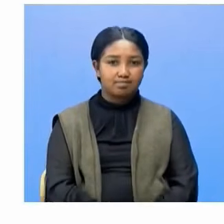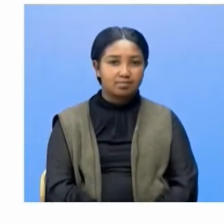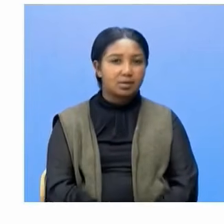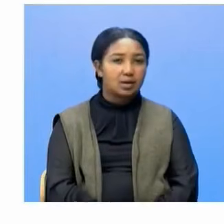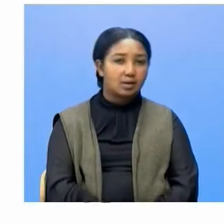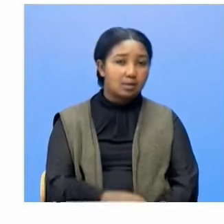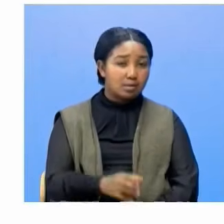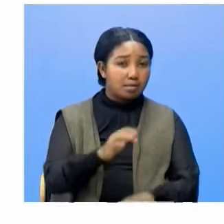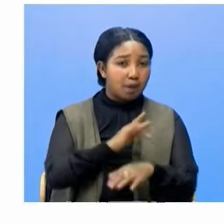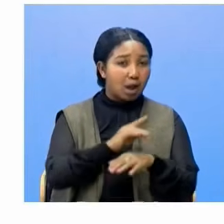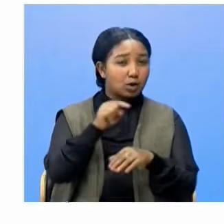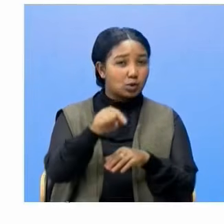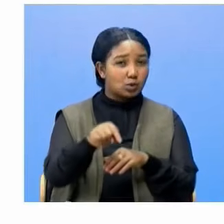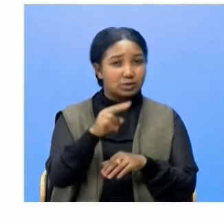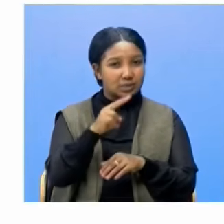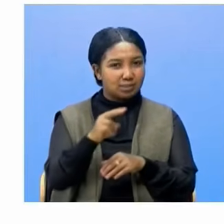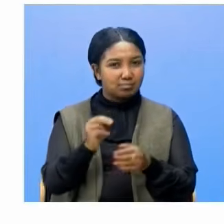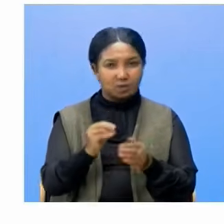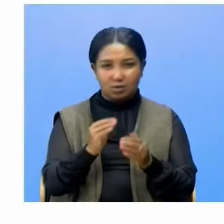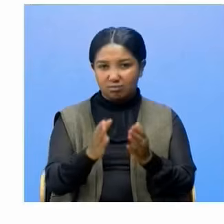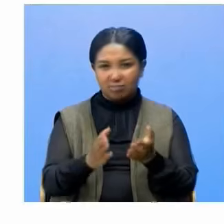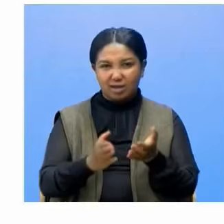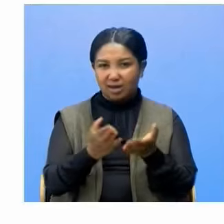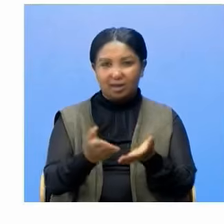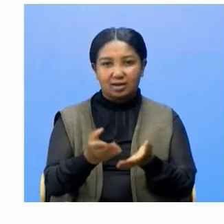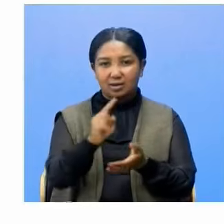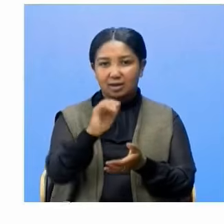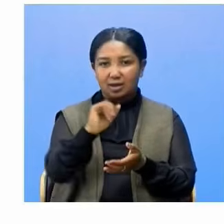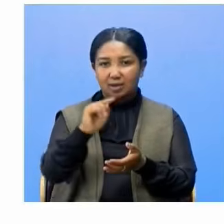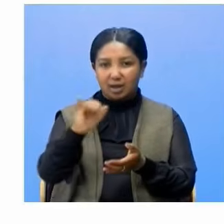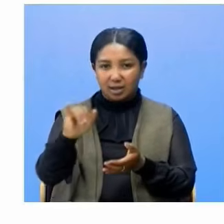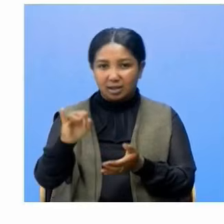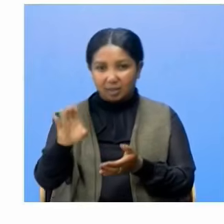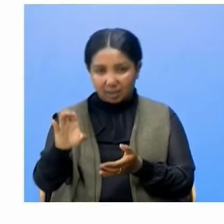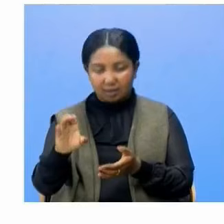Blank you see Titanic. 2.